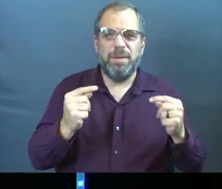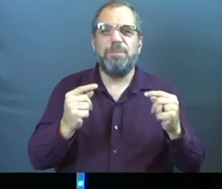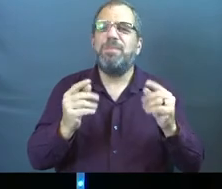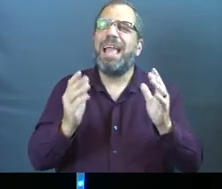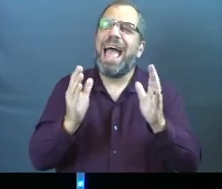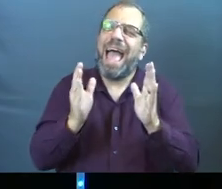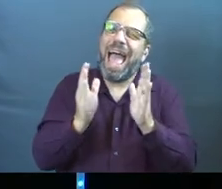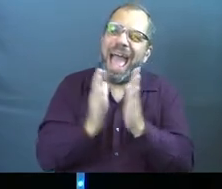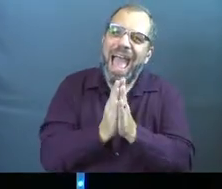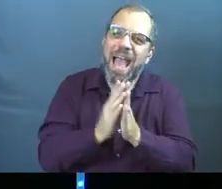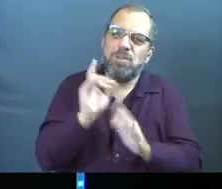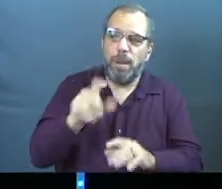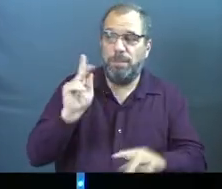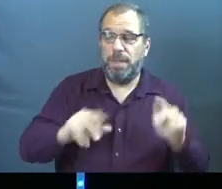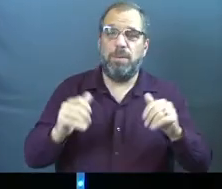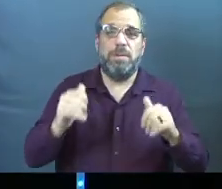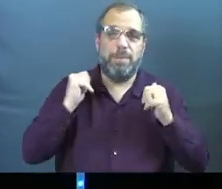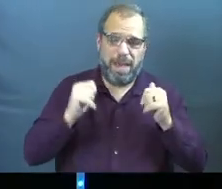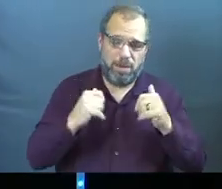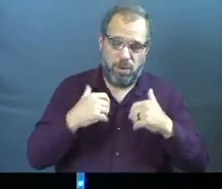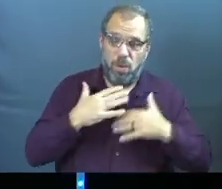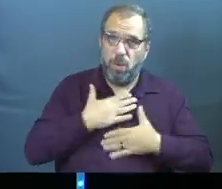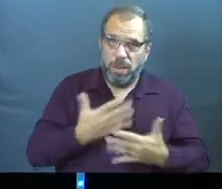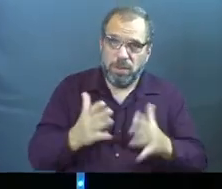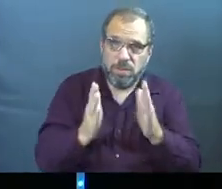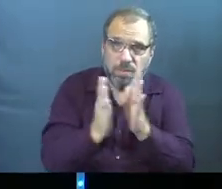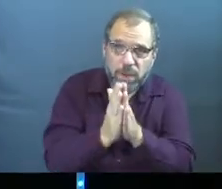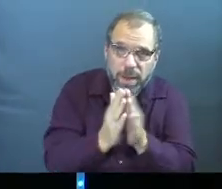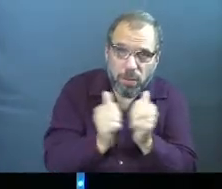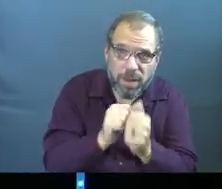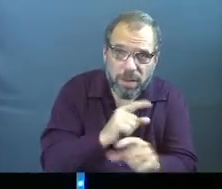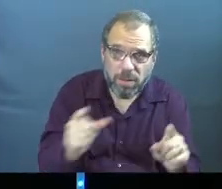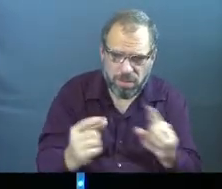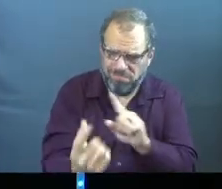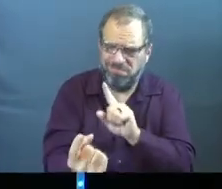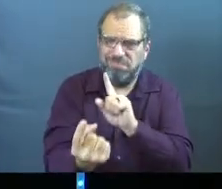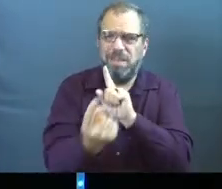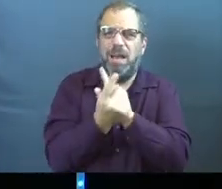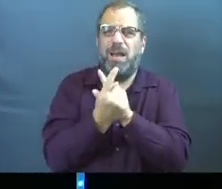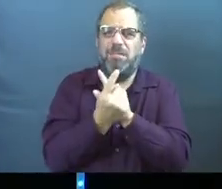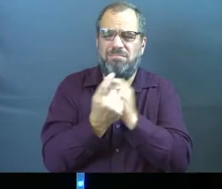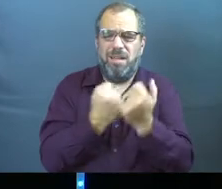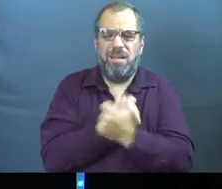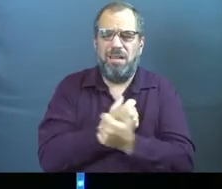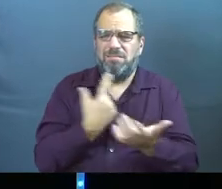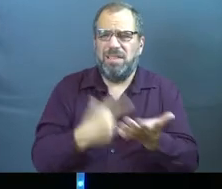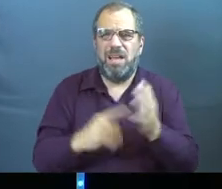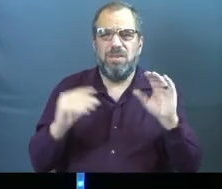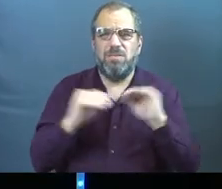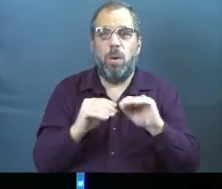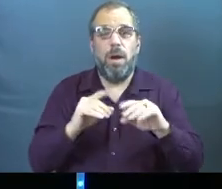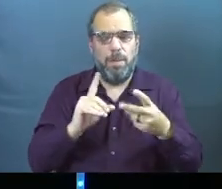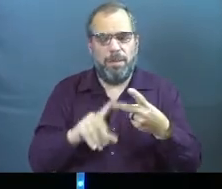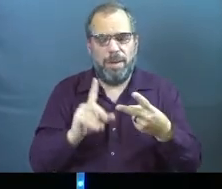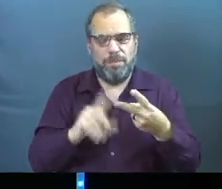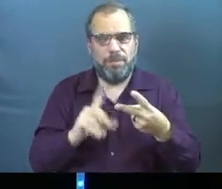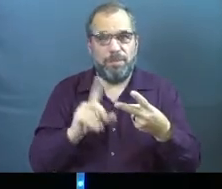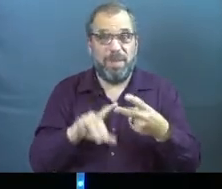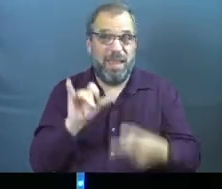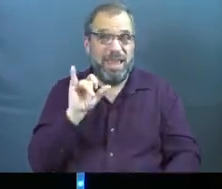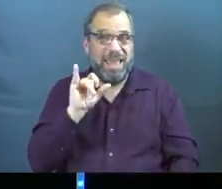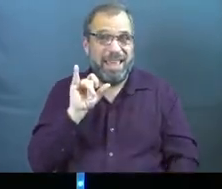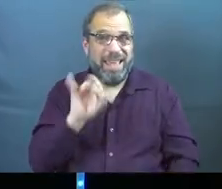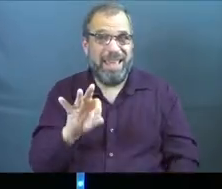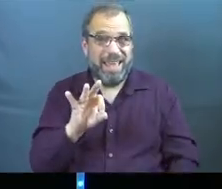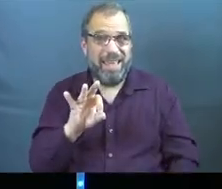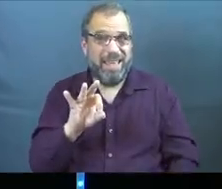ask questions. We've got people in the back who would love to pray with you, talk with you about those things. Come see us. We would love to talk more about these things. But also, if this